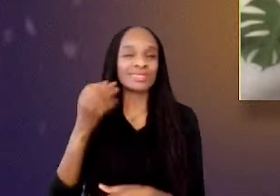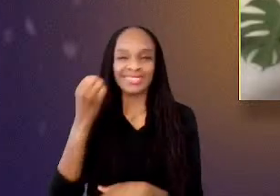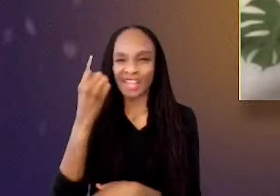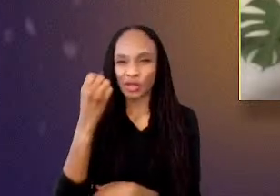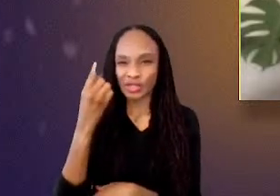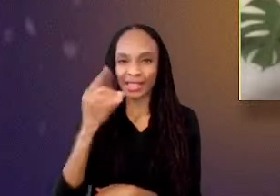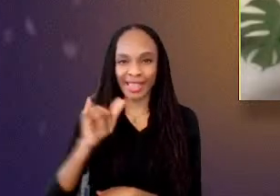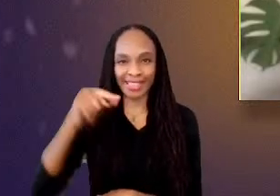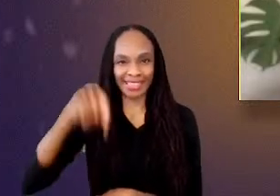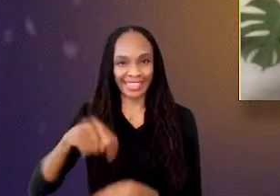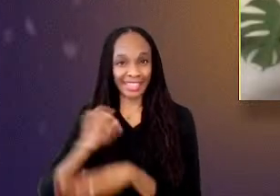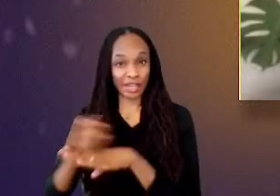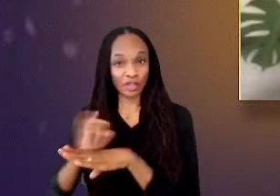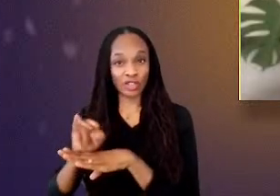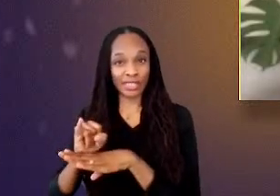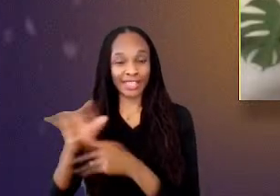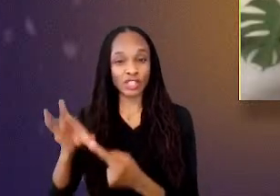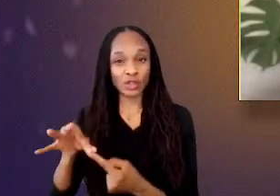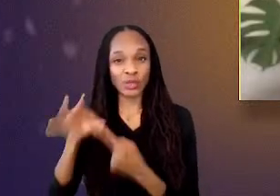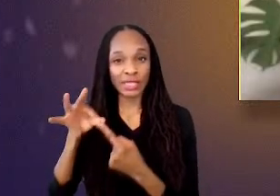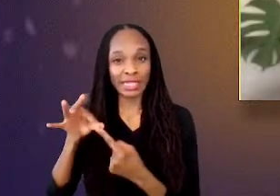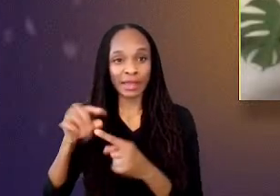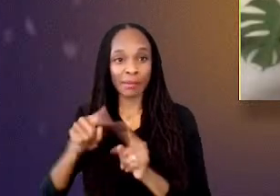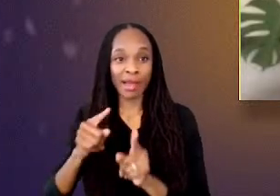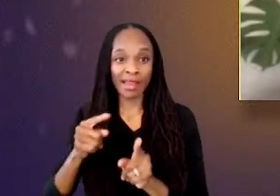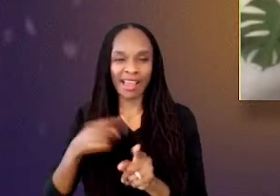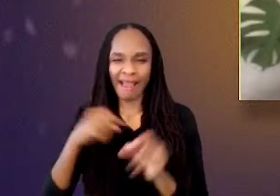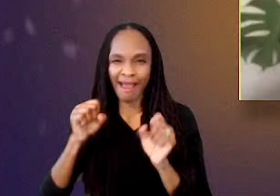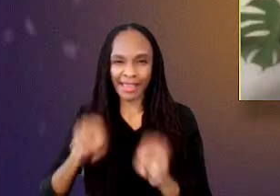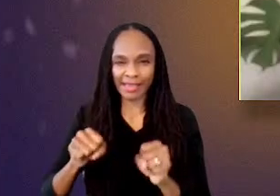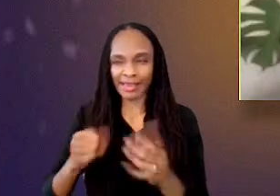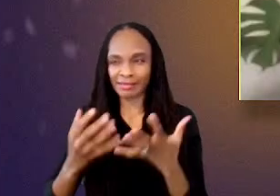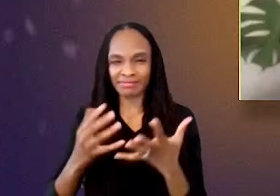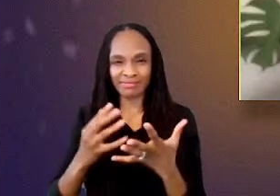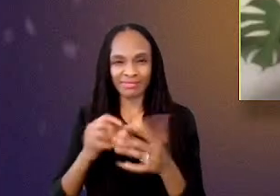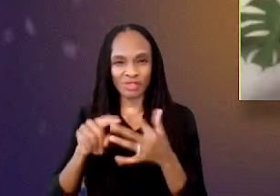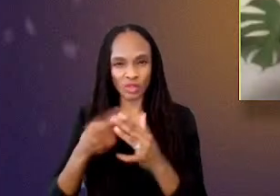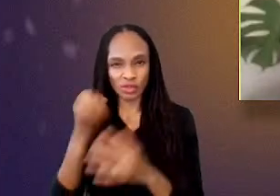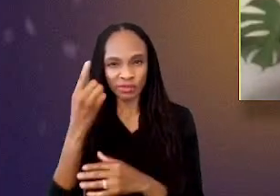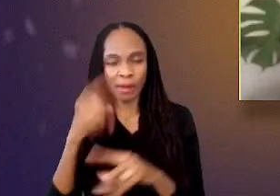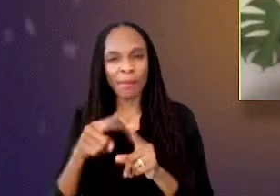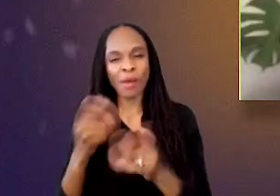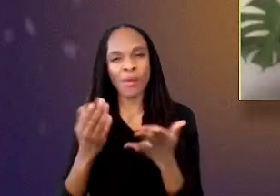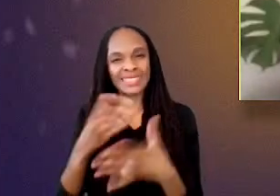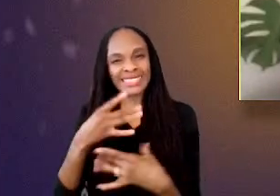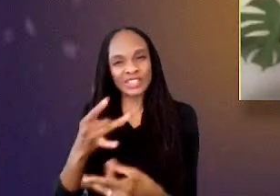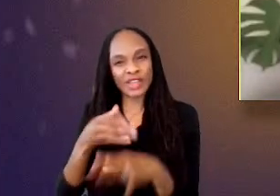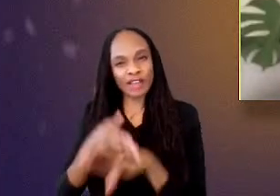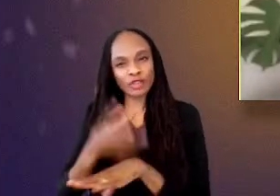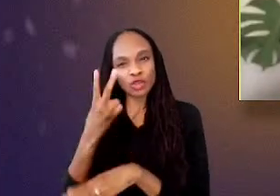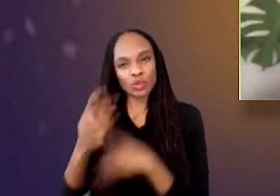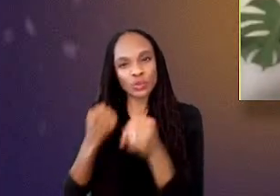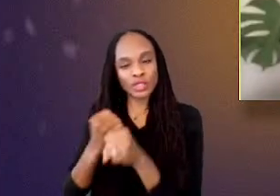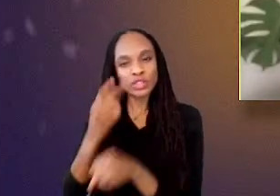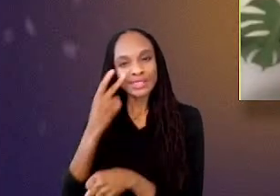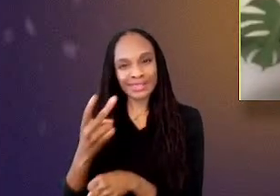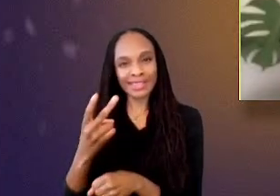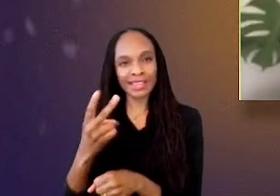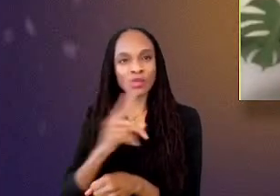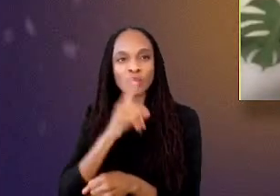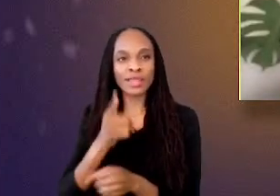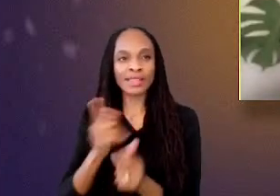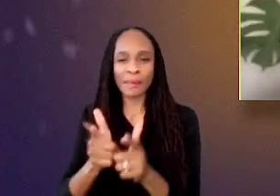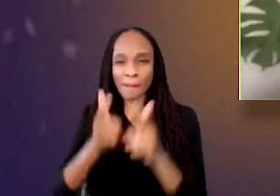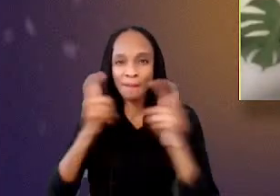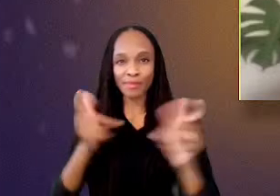that this industry is unique, but I could get my hands around it. But I think what's been interesting over the past 2 years is seeing such a big shift